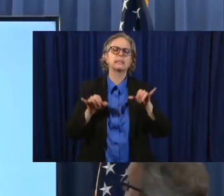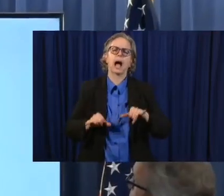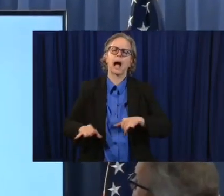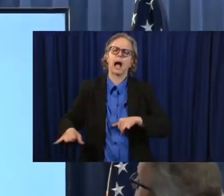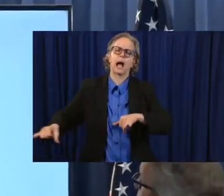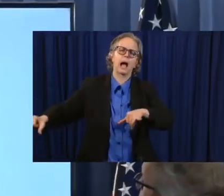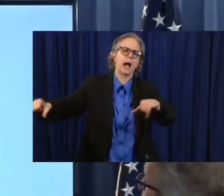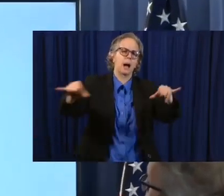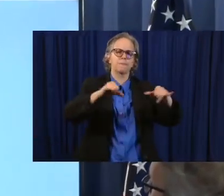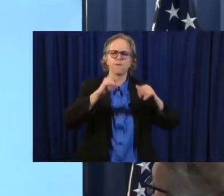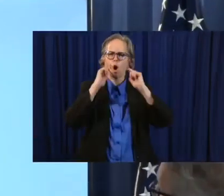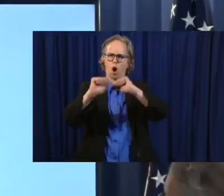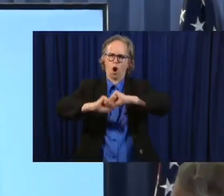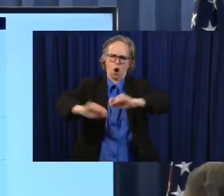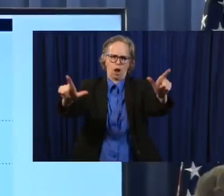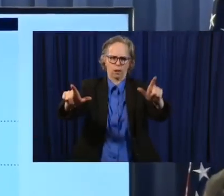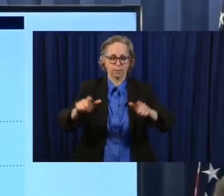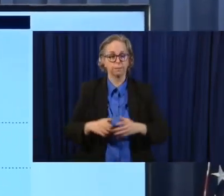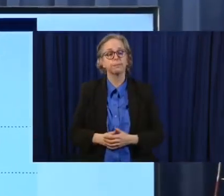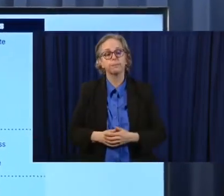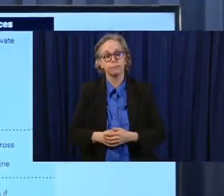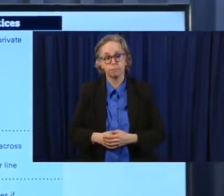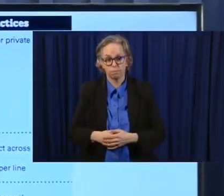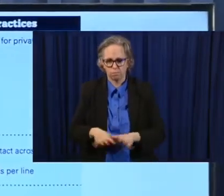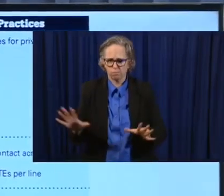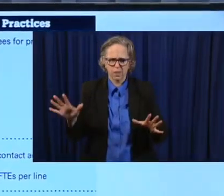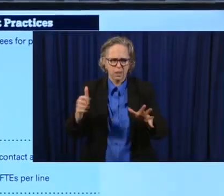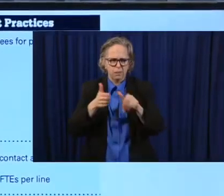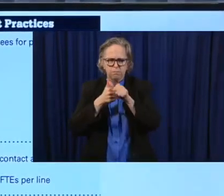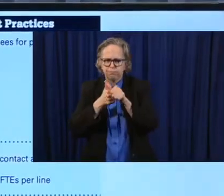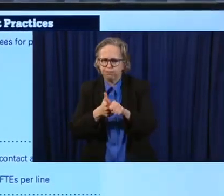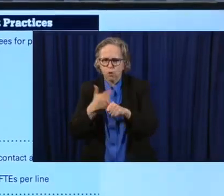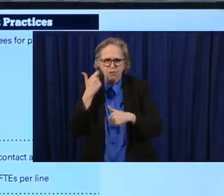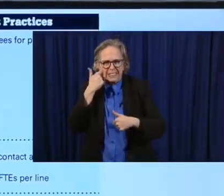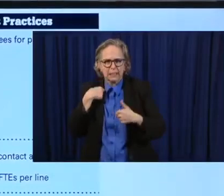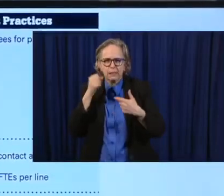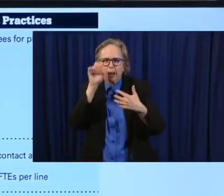with what was on the more general